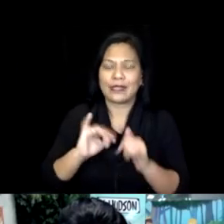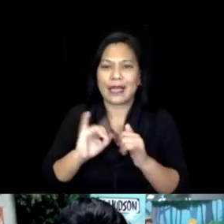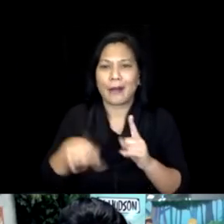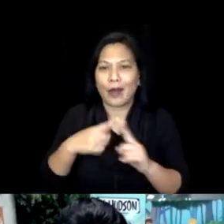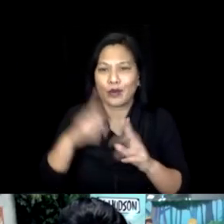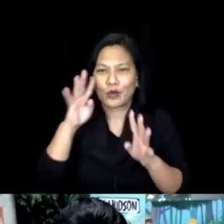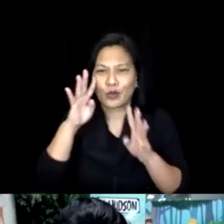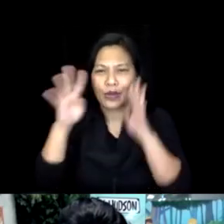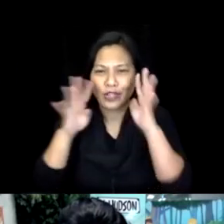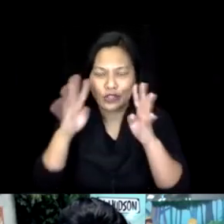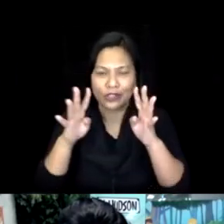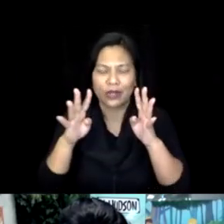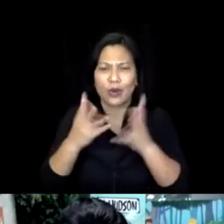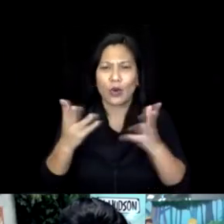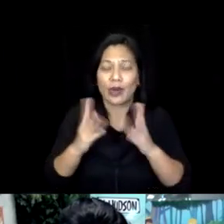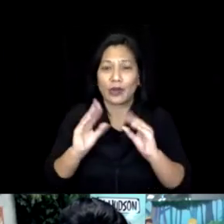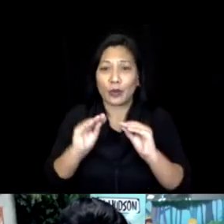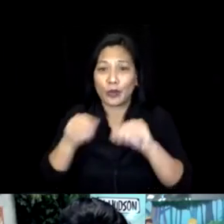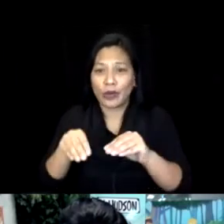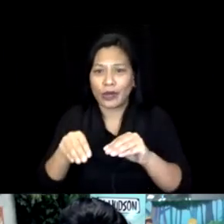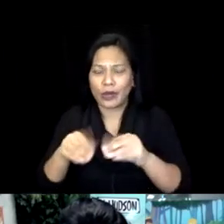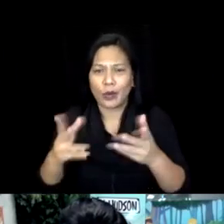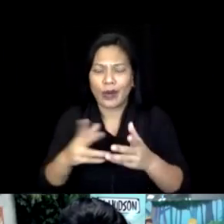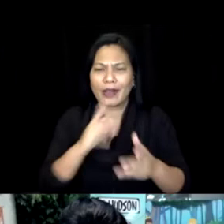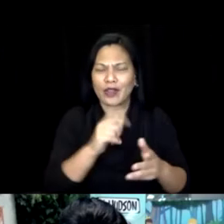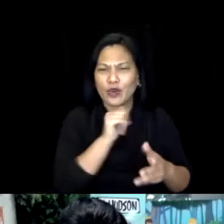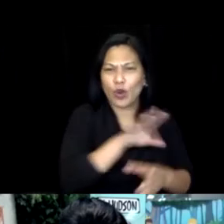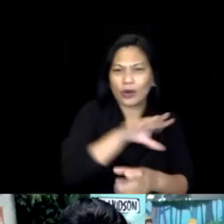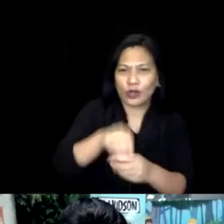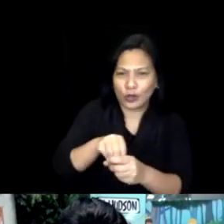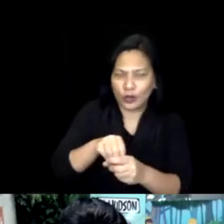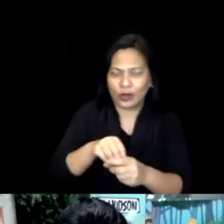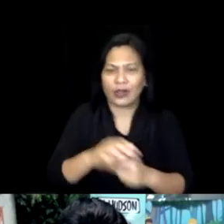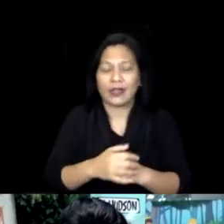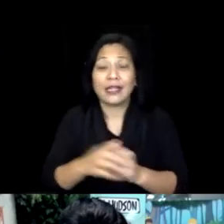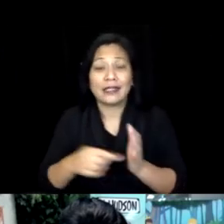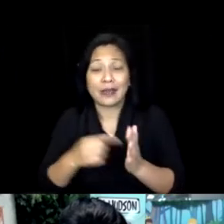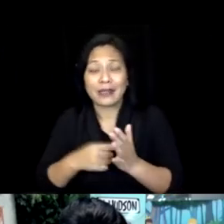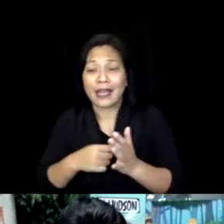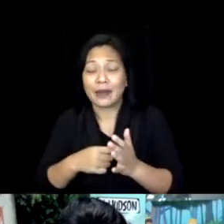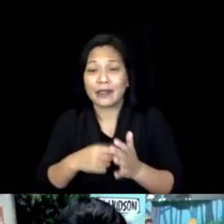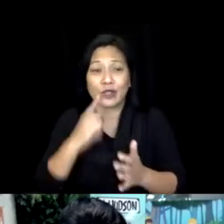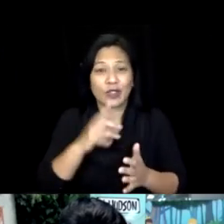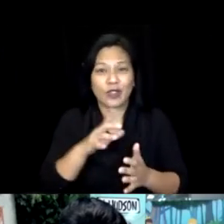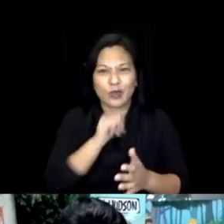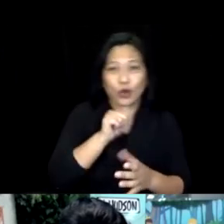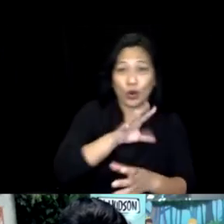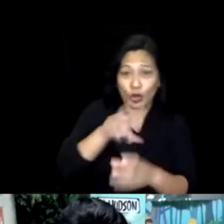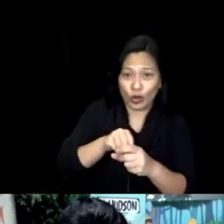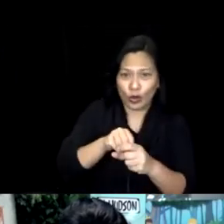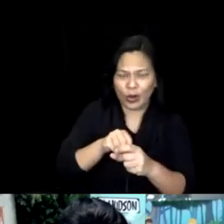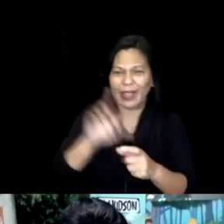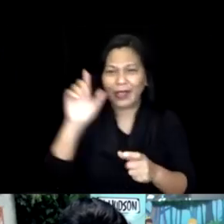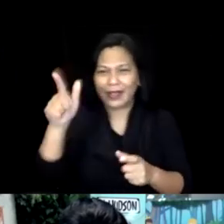before what do you leave out. Sometimes what you leave out is after you put it in and you realize, no, that